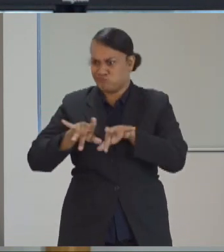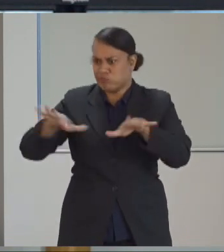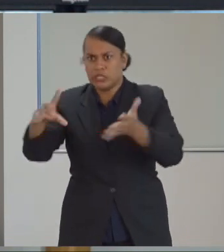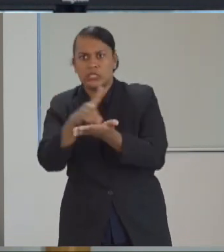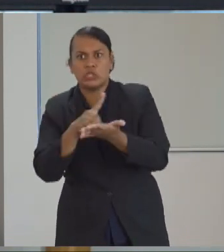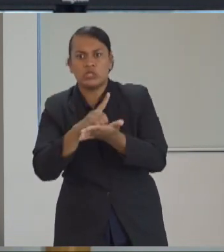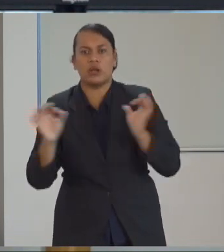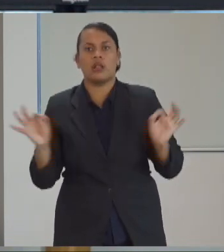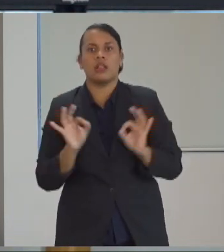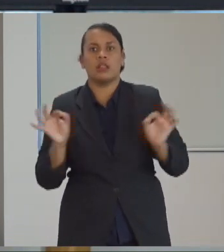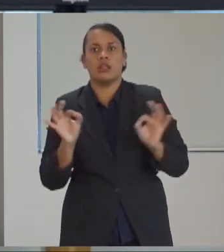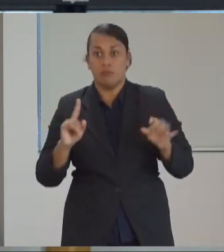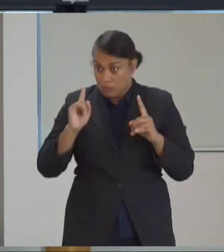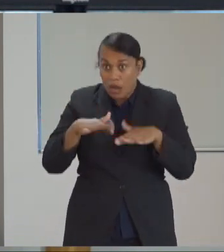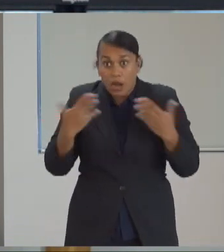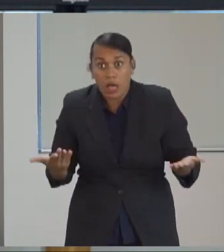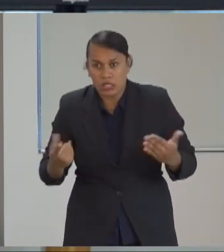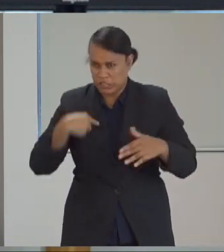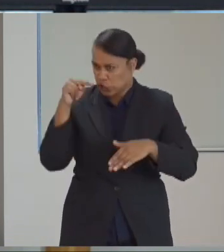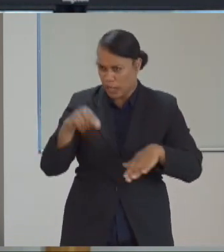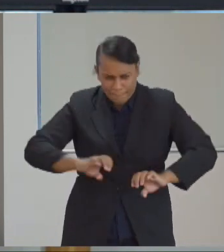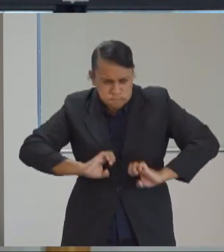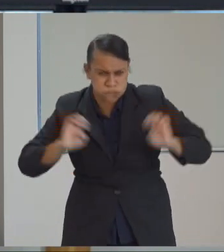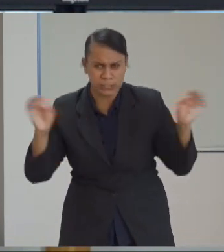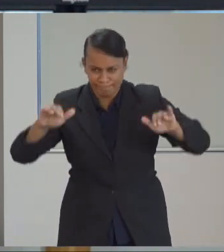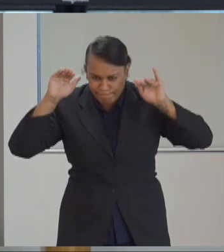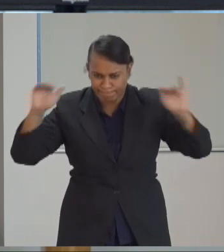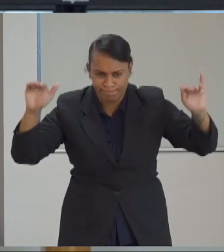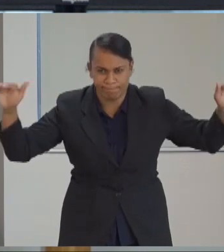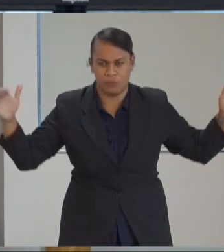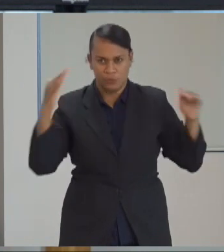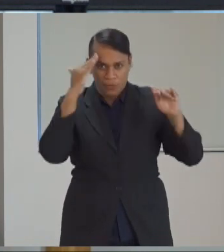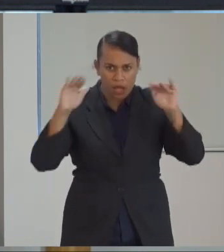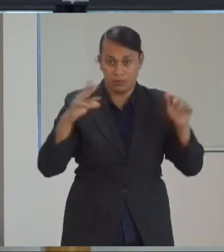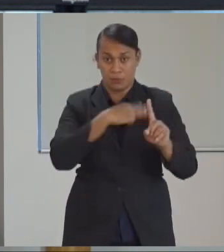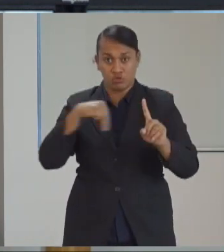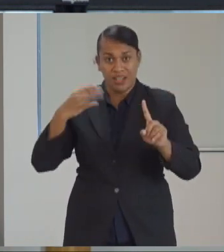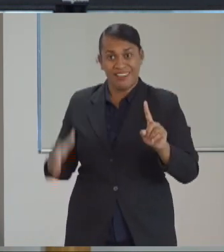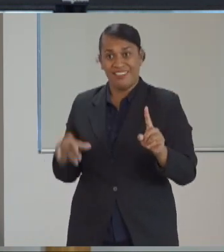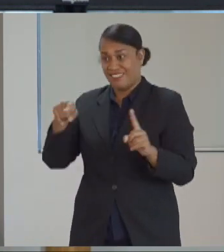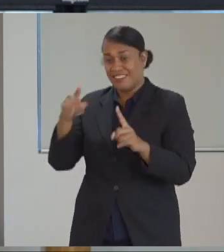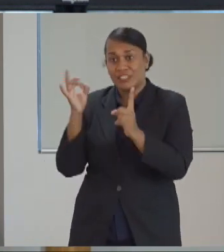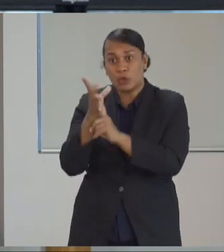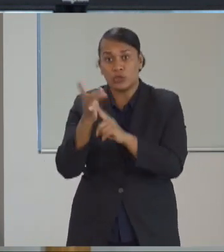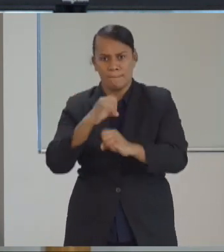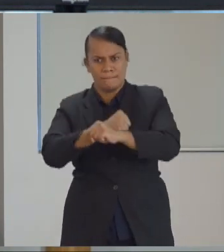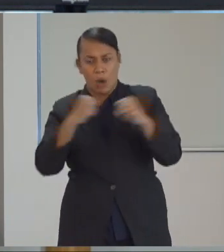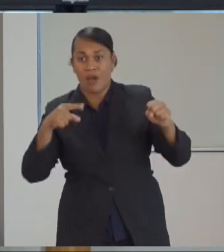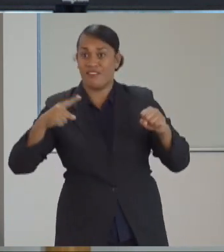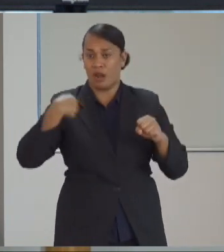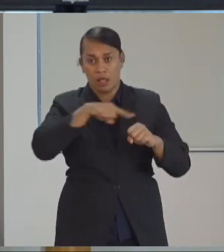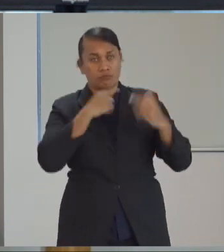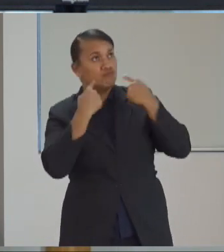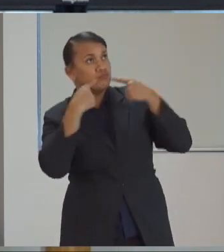it requires extraordinary measures in respect of garnering resources, etc. It also tells the rest of the world how seriously we are taking this